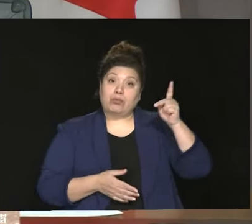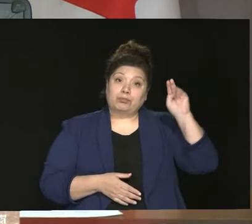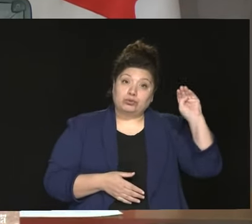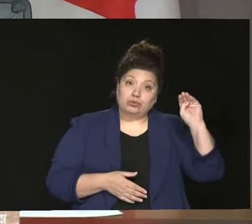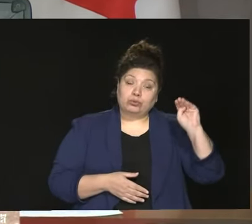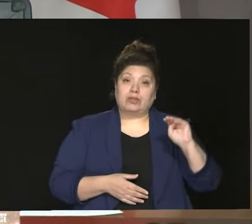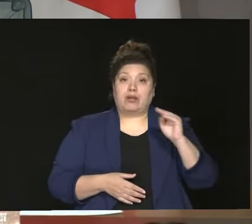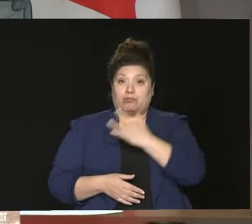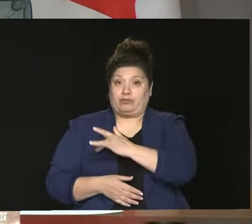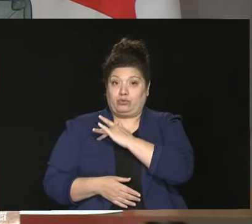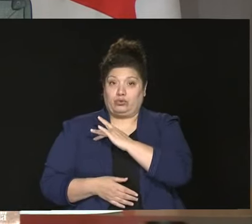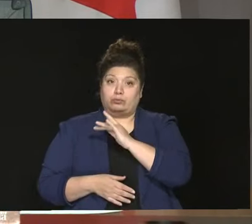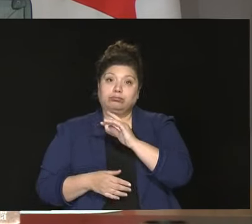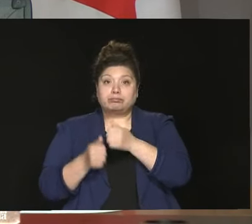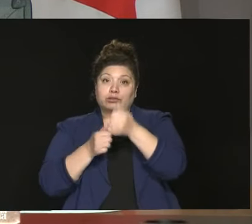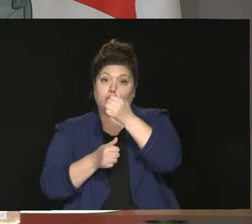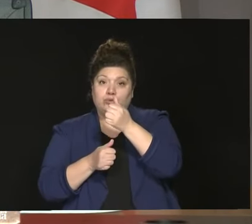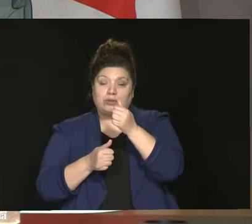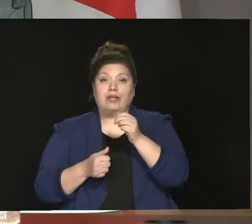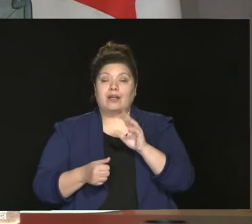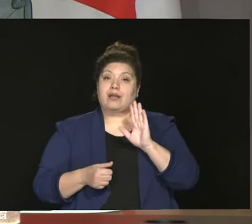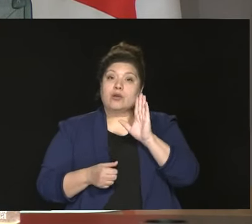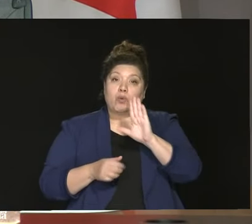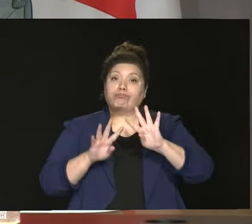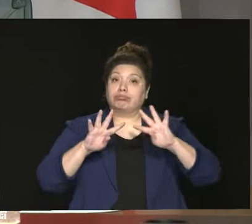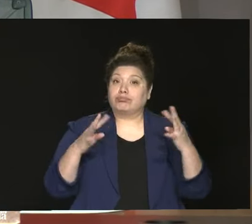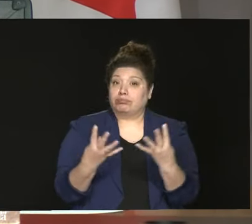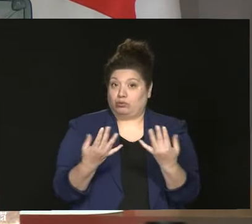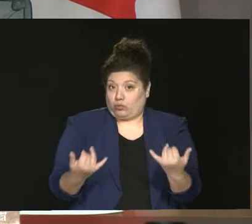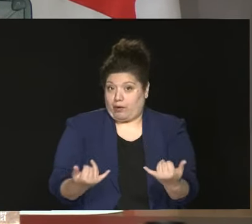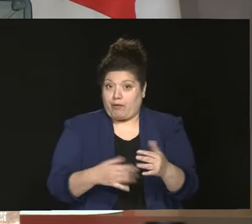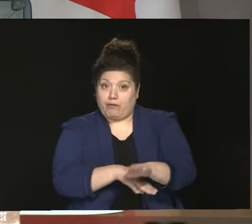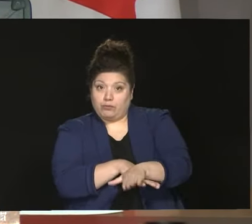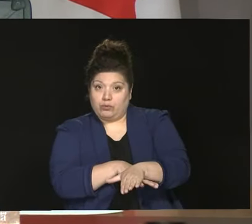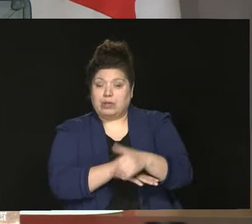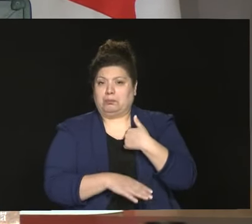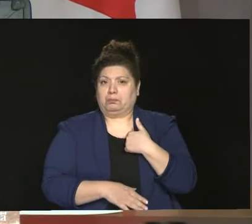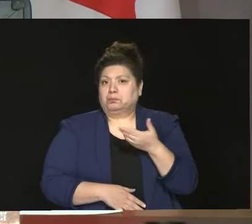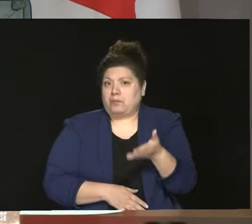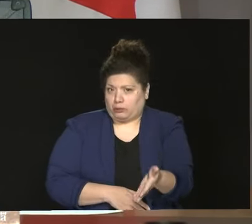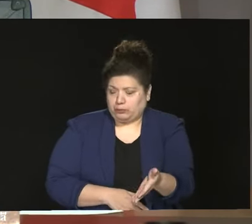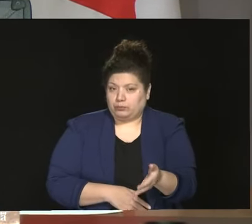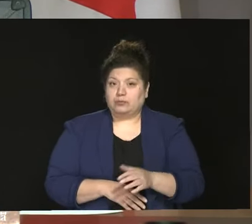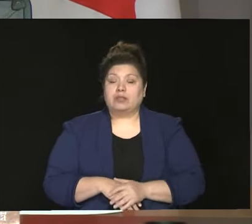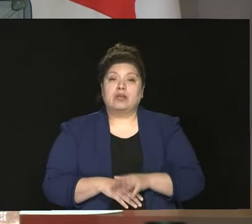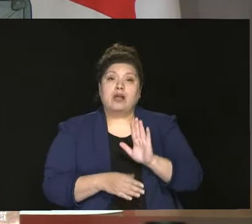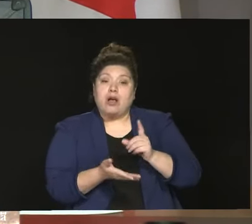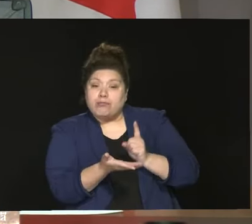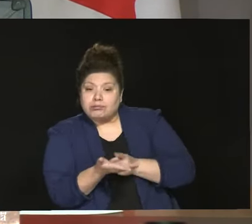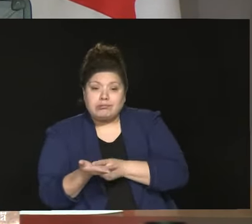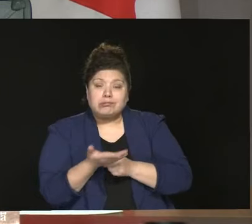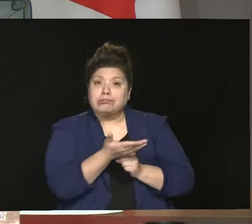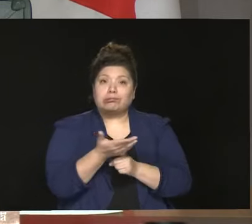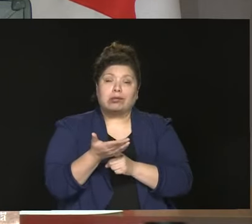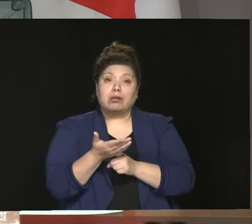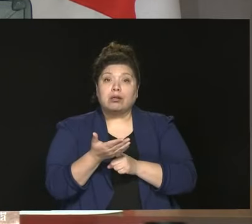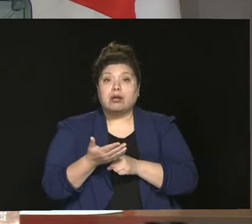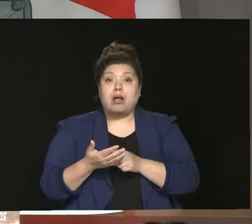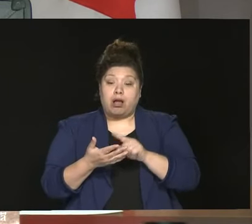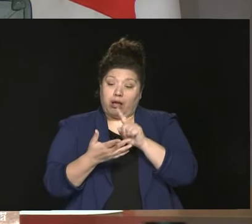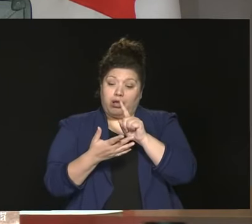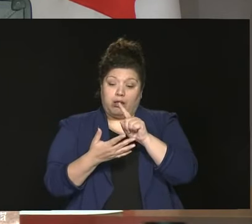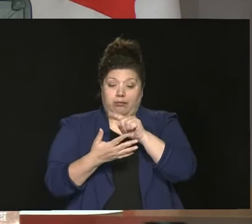this afternoon. And one of the chief subjects to be discussed will be